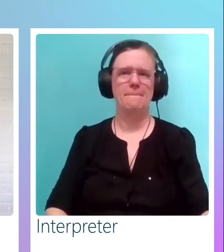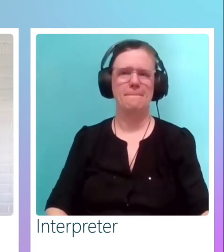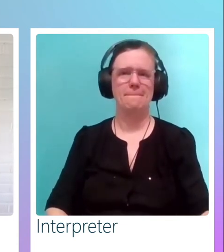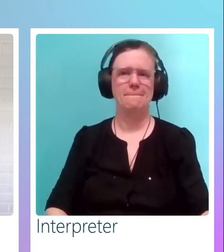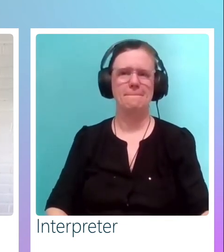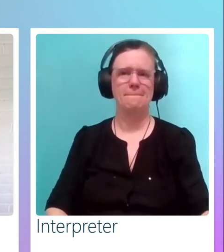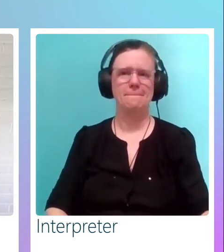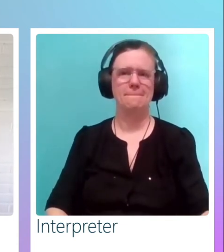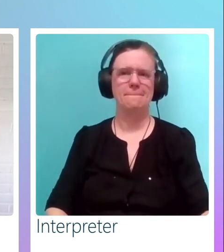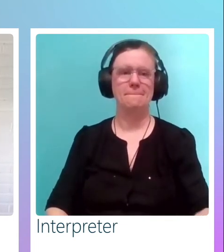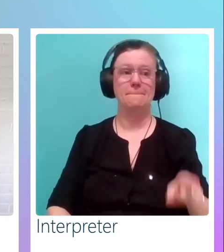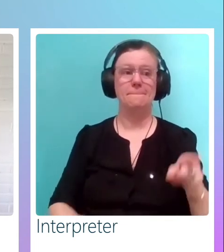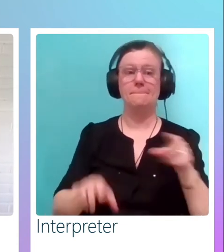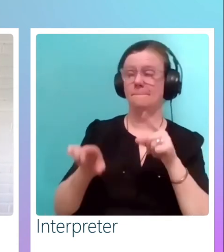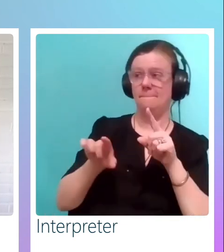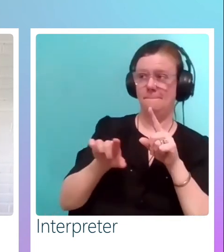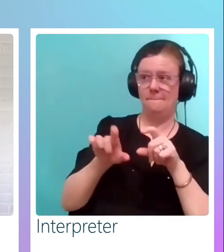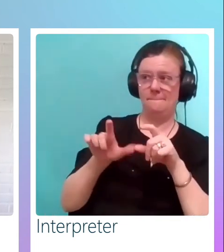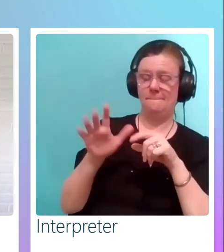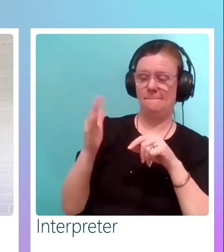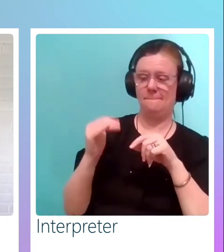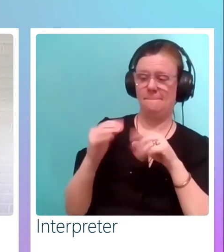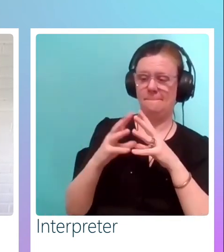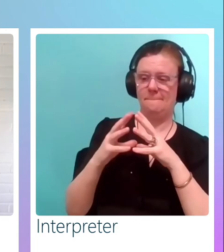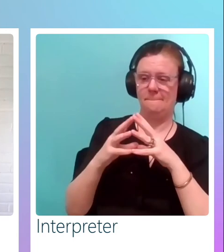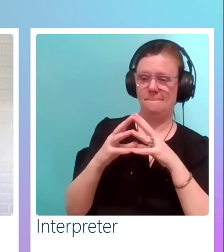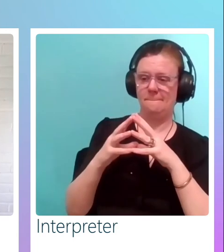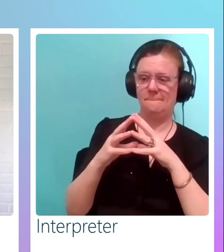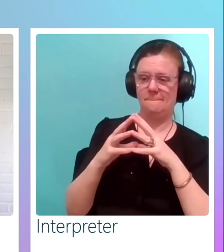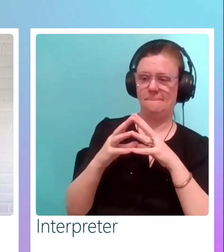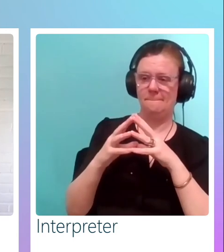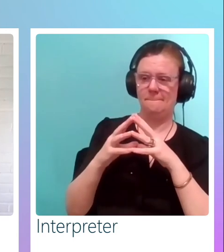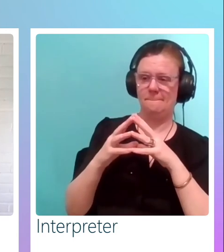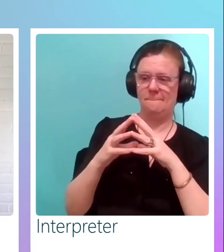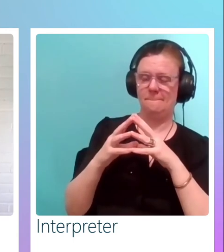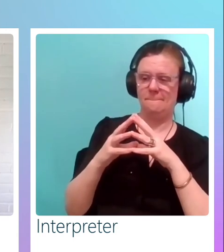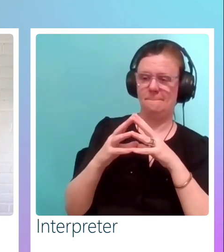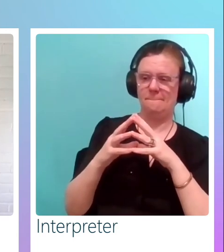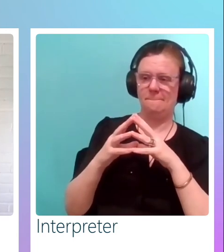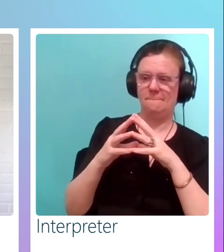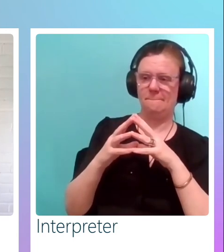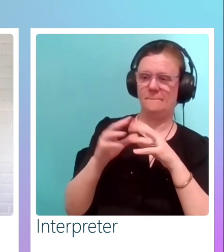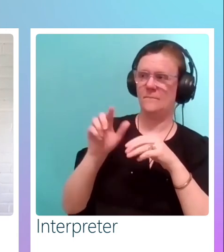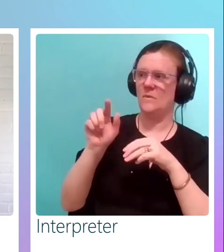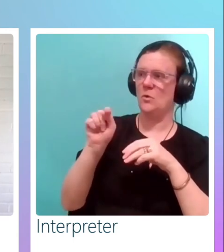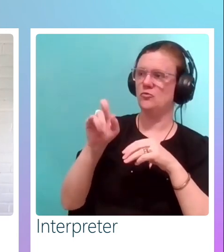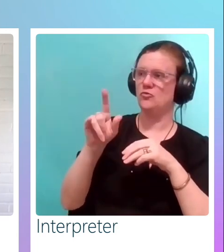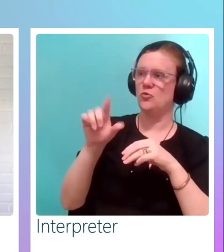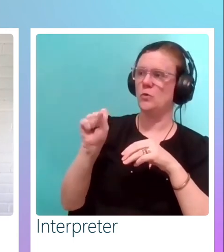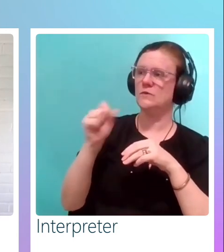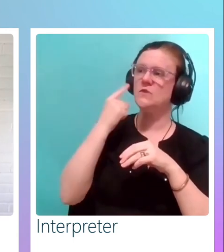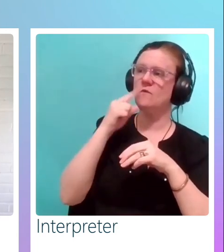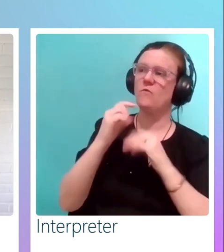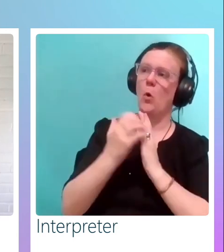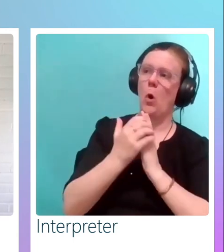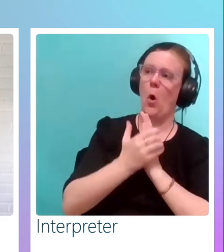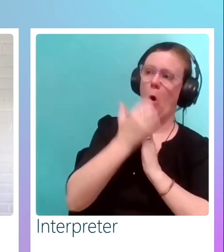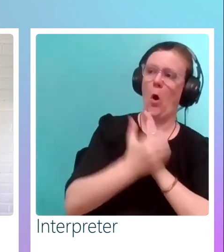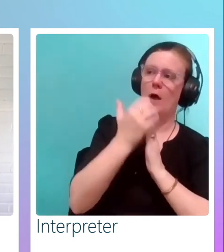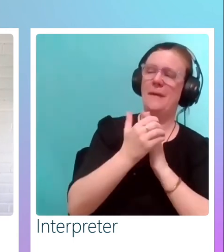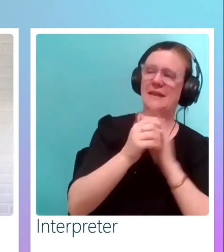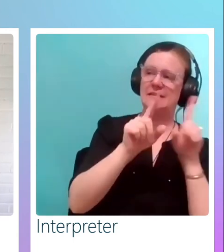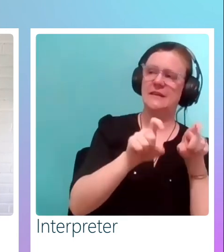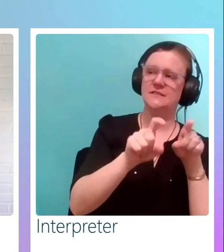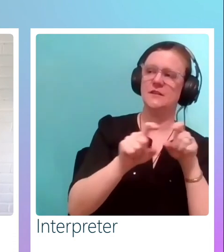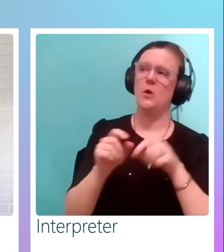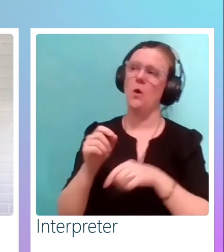Now we've also had a few questions about tools that you can use for automated and manual testing.